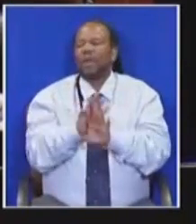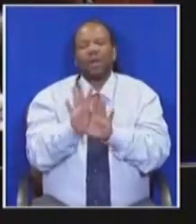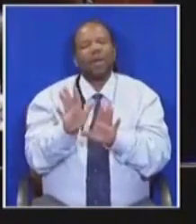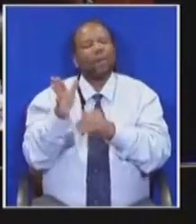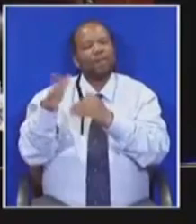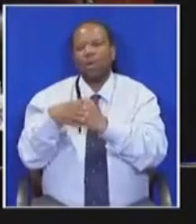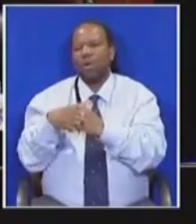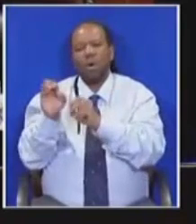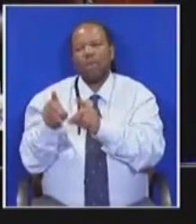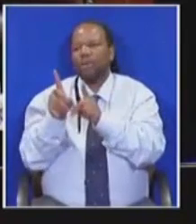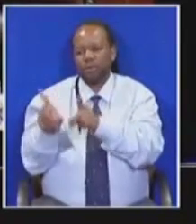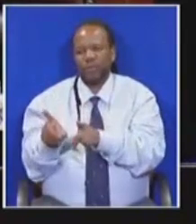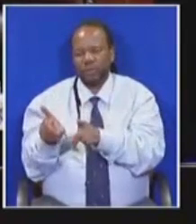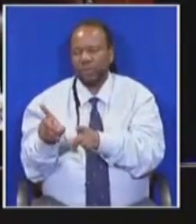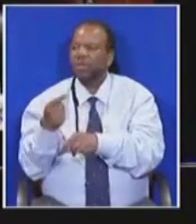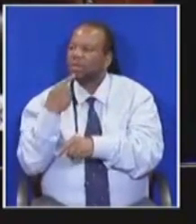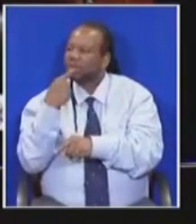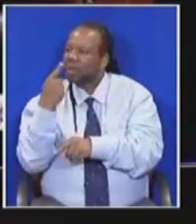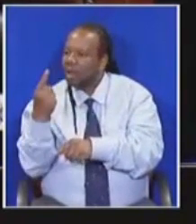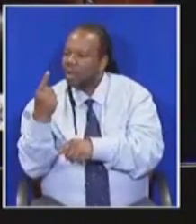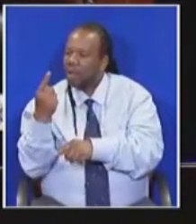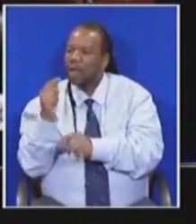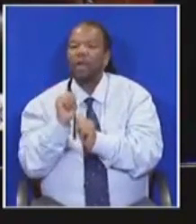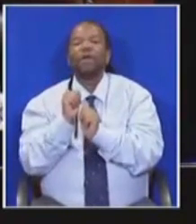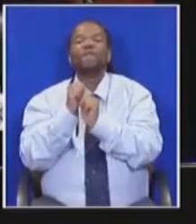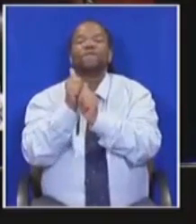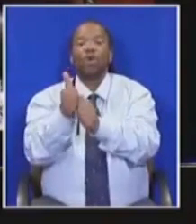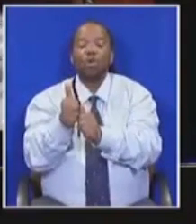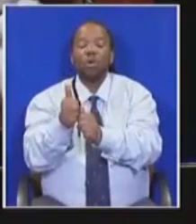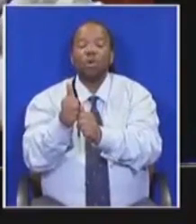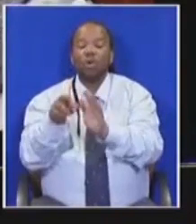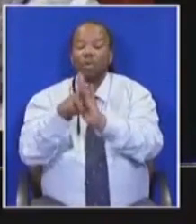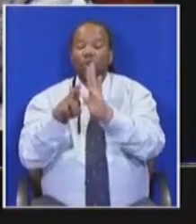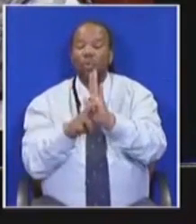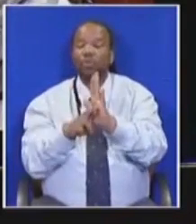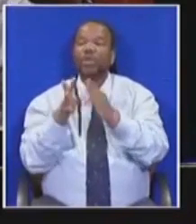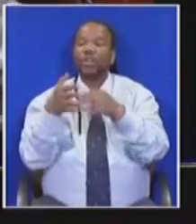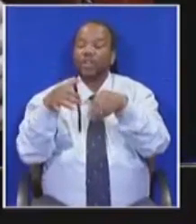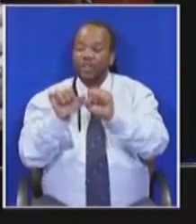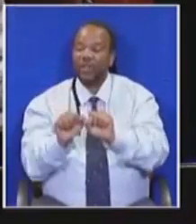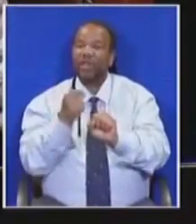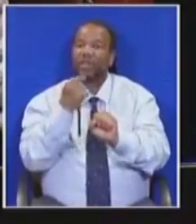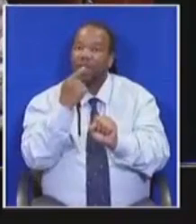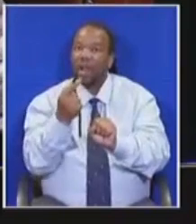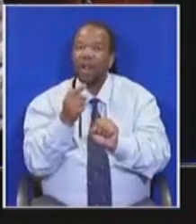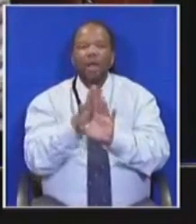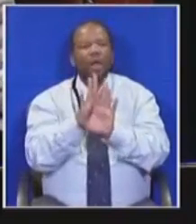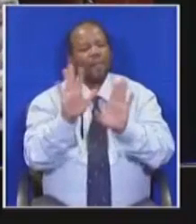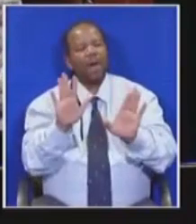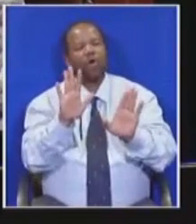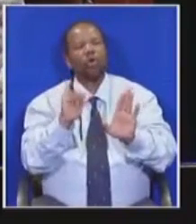opportunity to comply with the directives of the chair as assisted by the Sergeant at